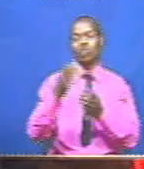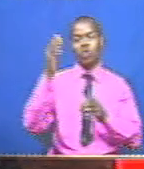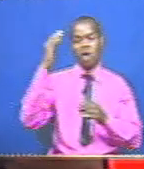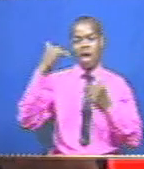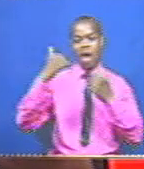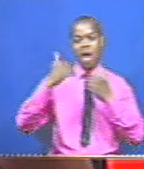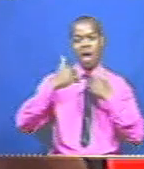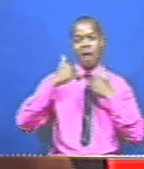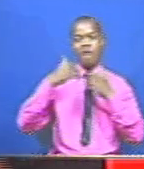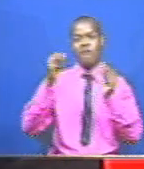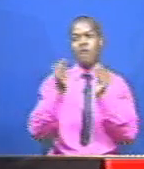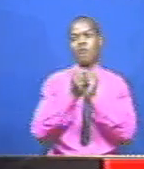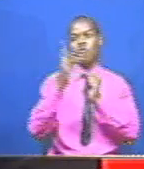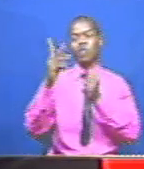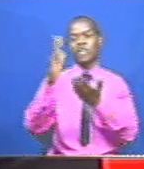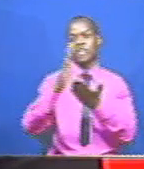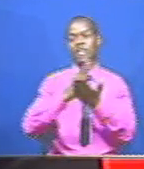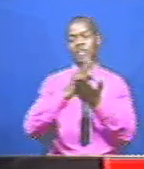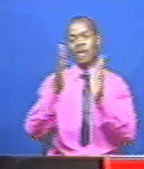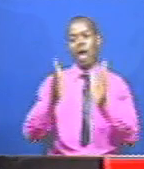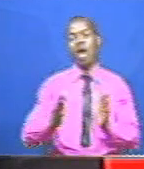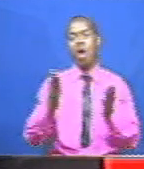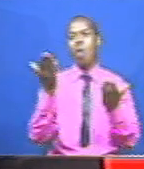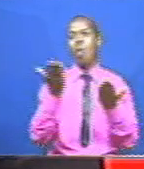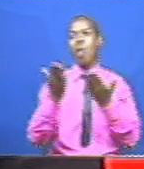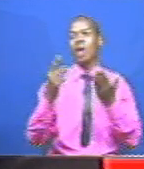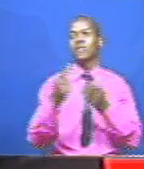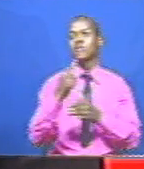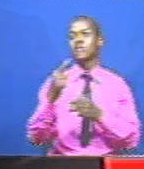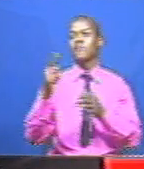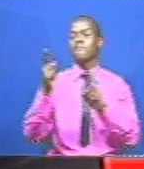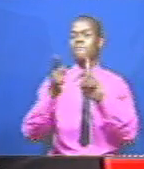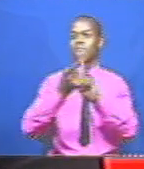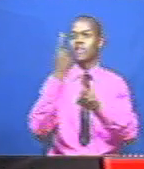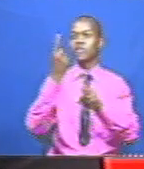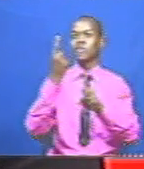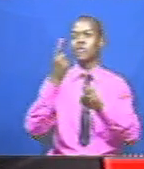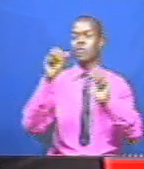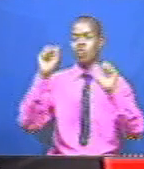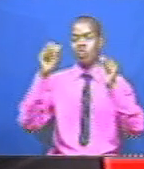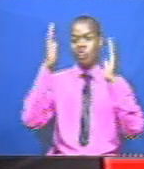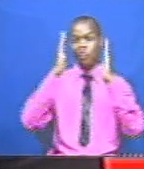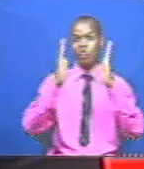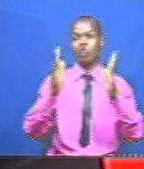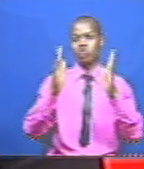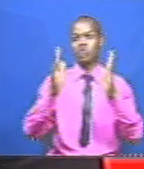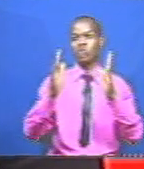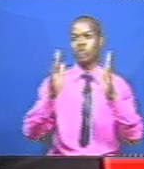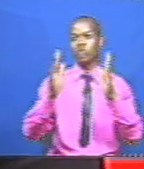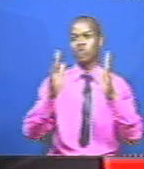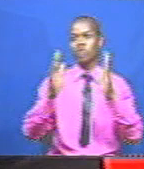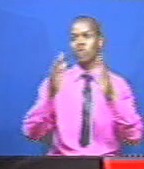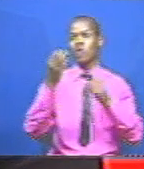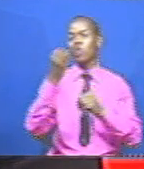14 sectors. Out of these 14 sectors, we said the first one that we should really, really focus on is towards food